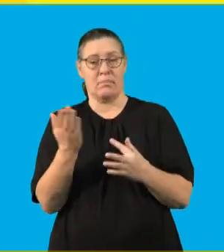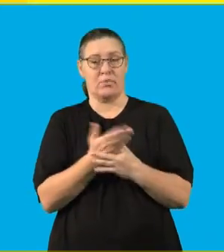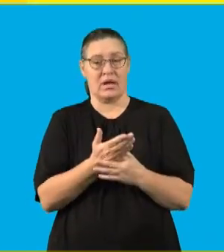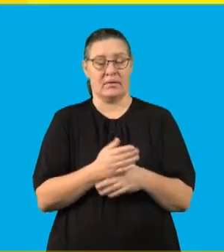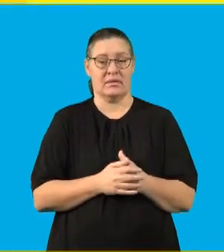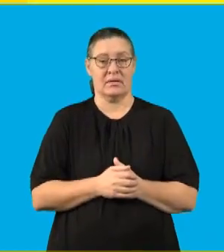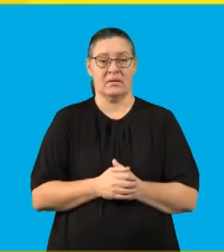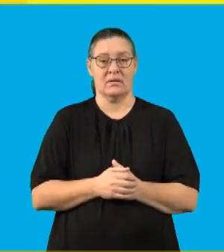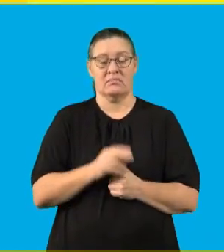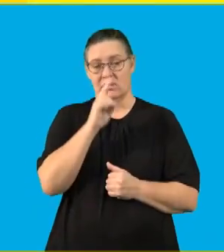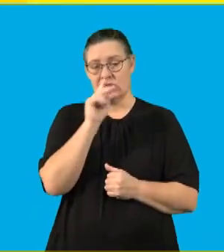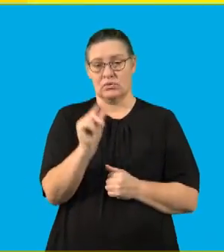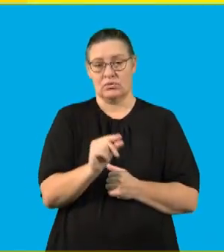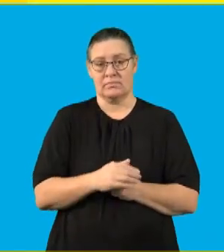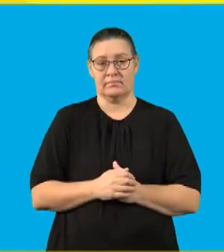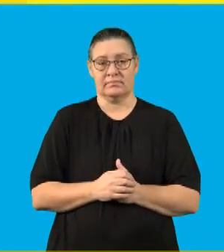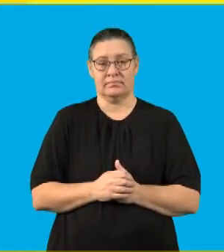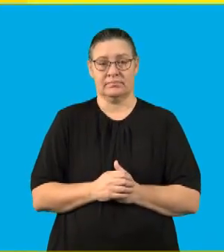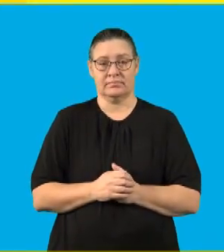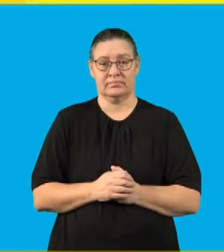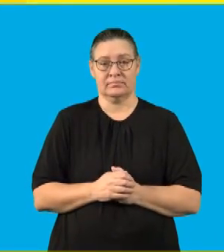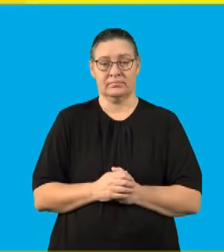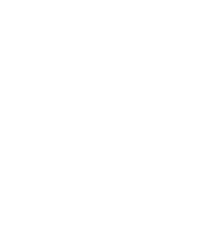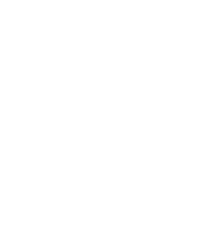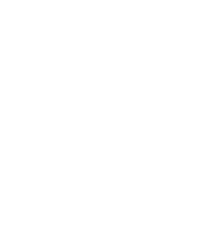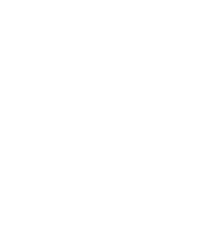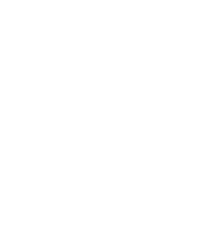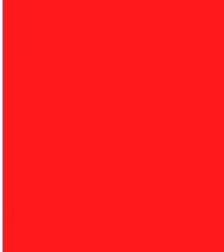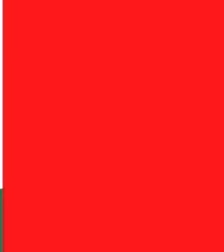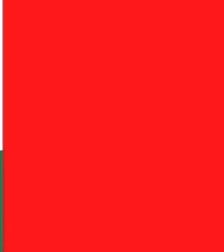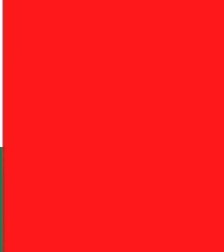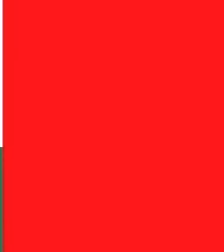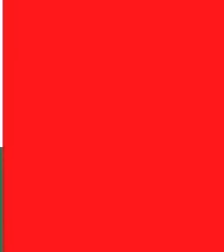lesson, let's quickly go for a short break, and I will see you just after this.